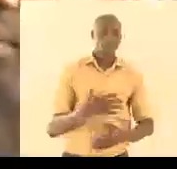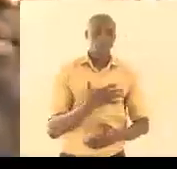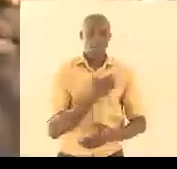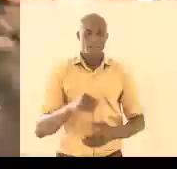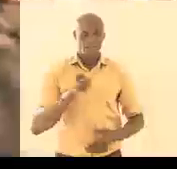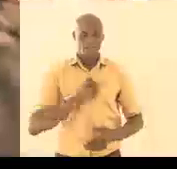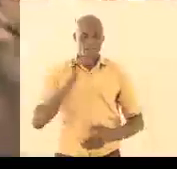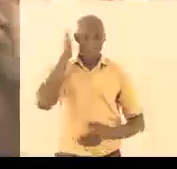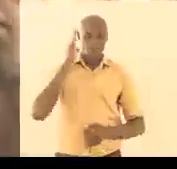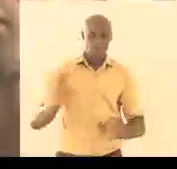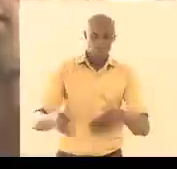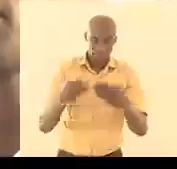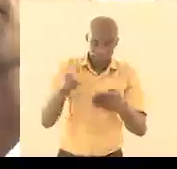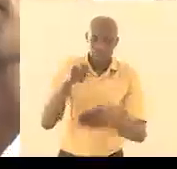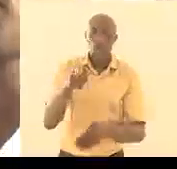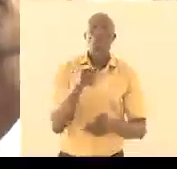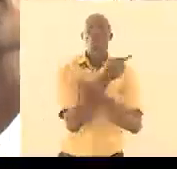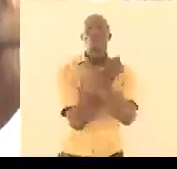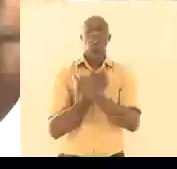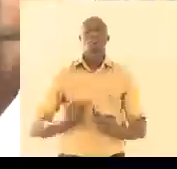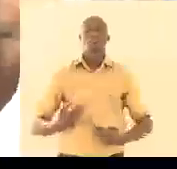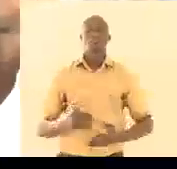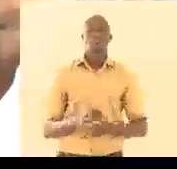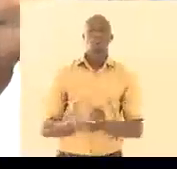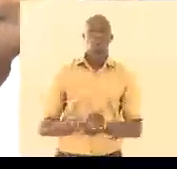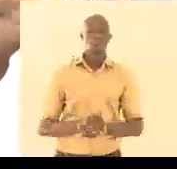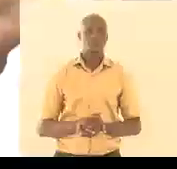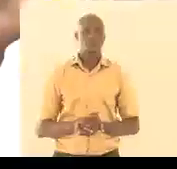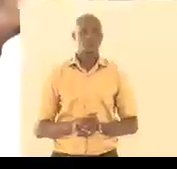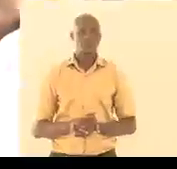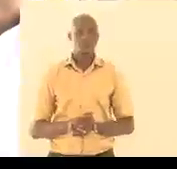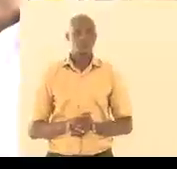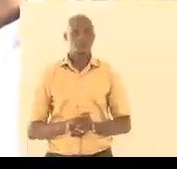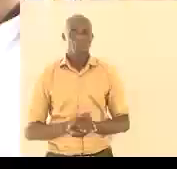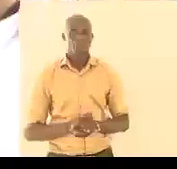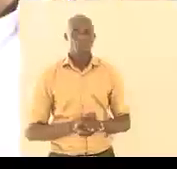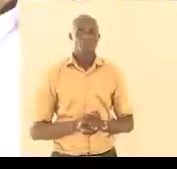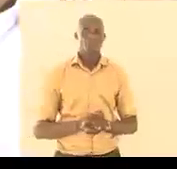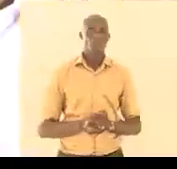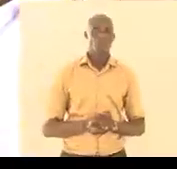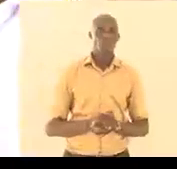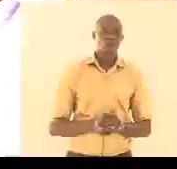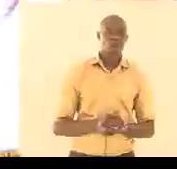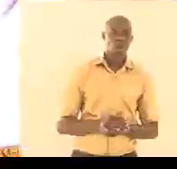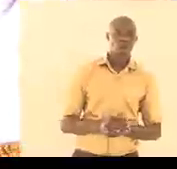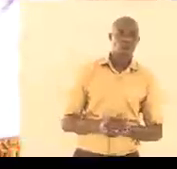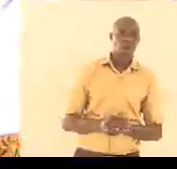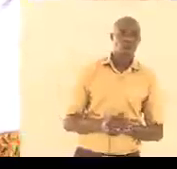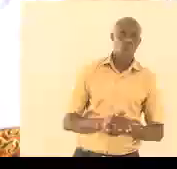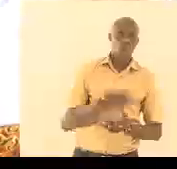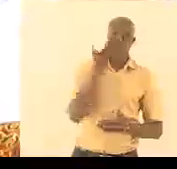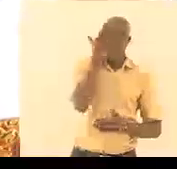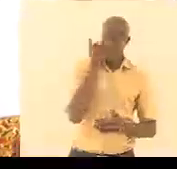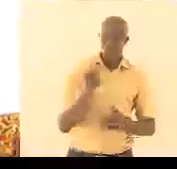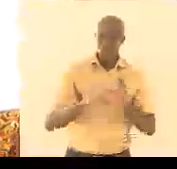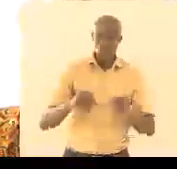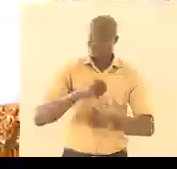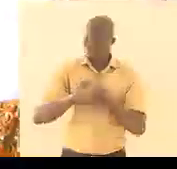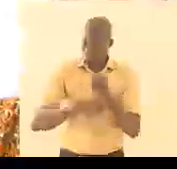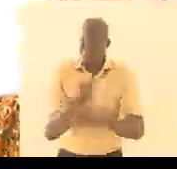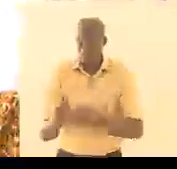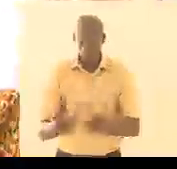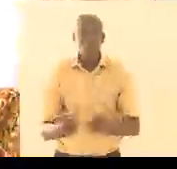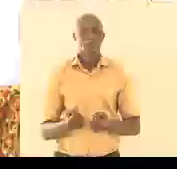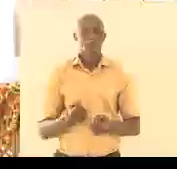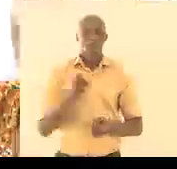overburdened, and I will give you rest. Why do you suffer in vain?